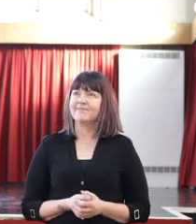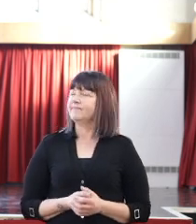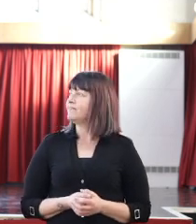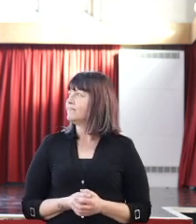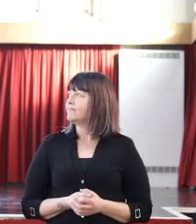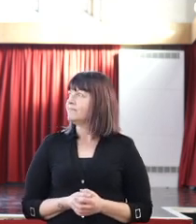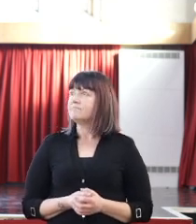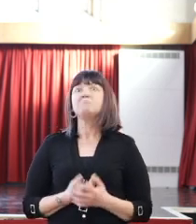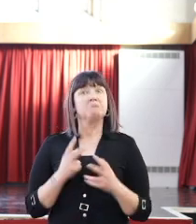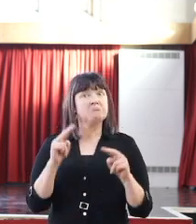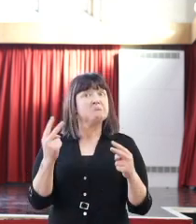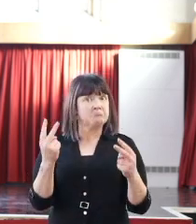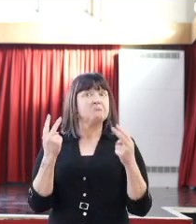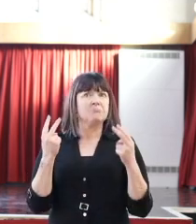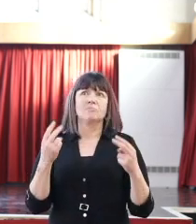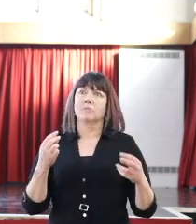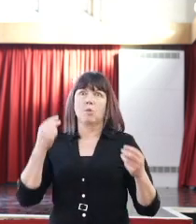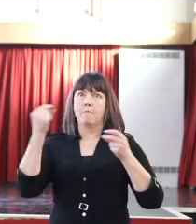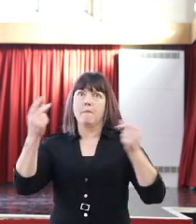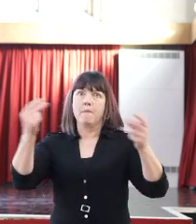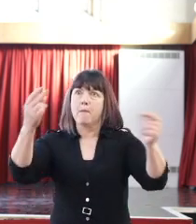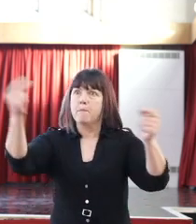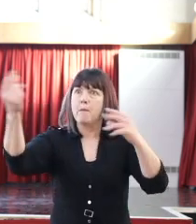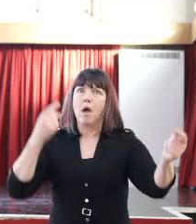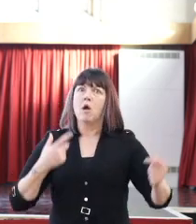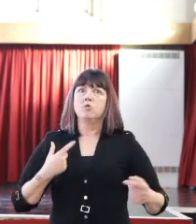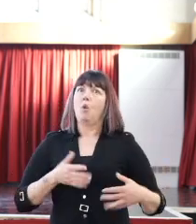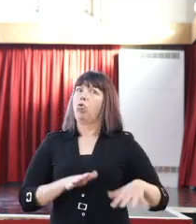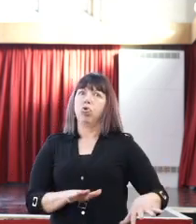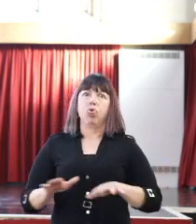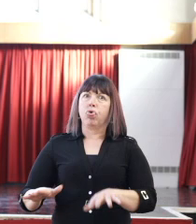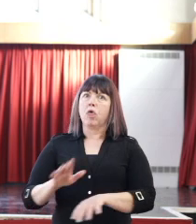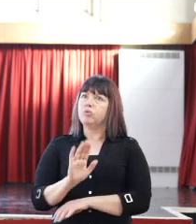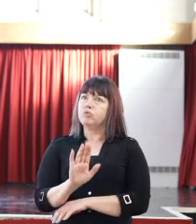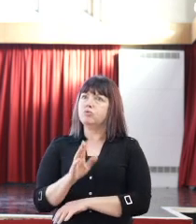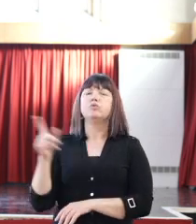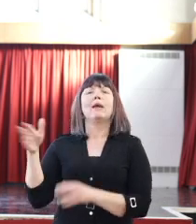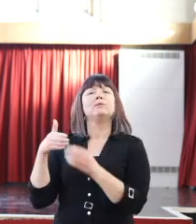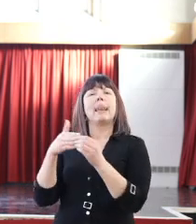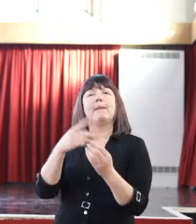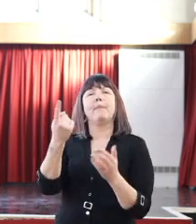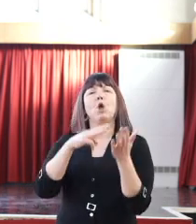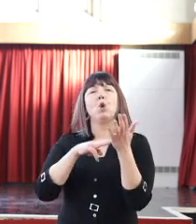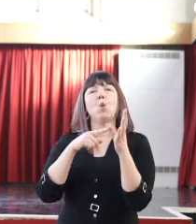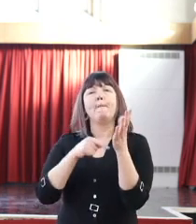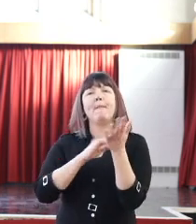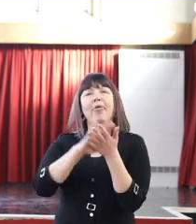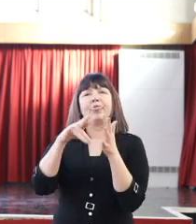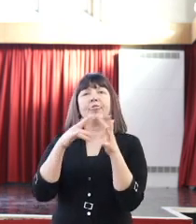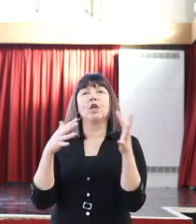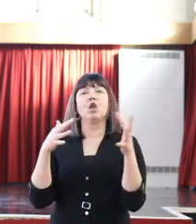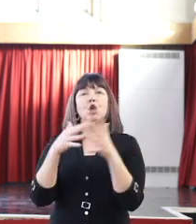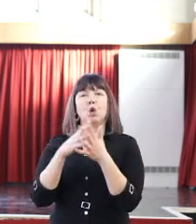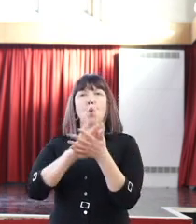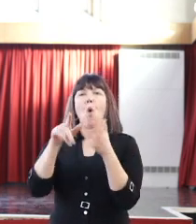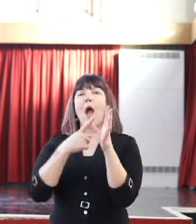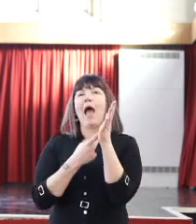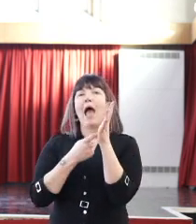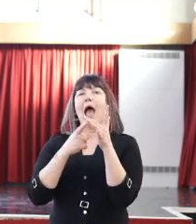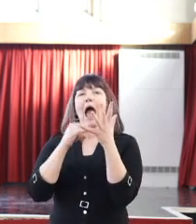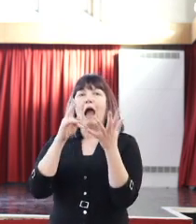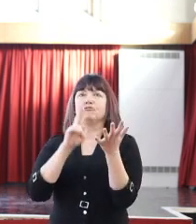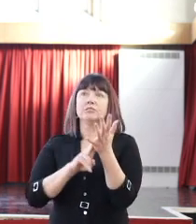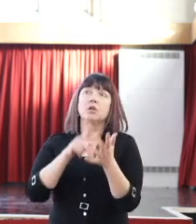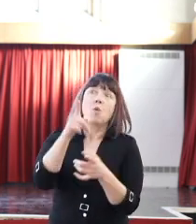So as you can see, it was a whistle-stop tour. It was led by Matthew Harrison as the lead artist. We had help with the garage, thank you